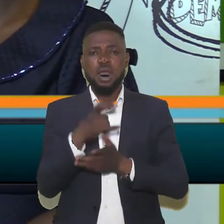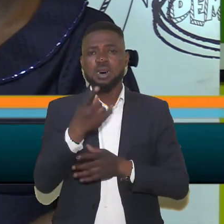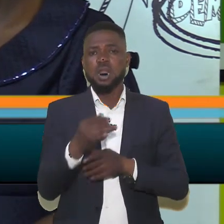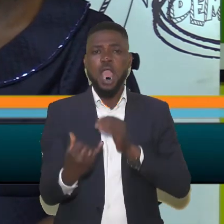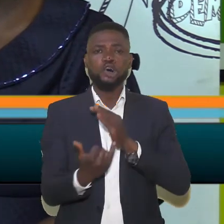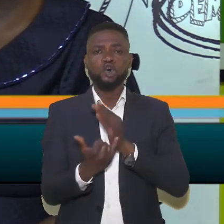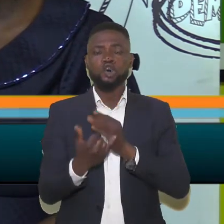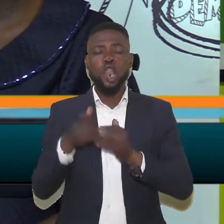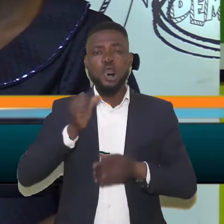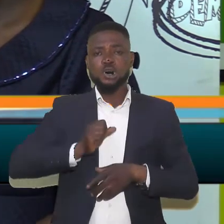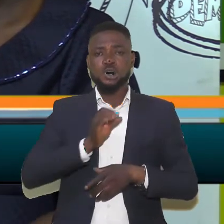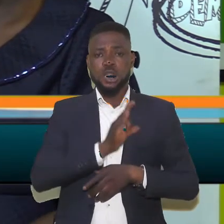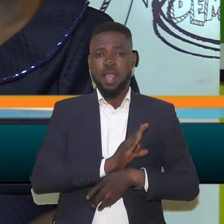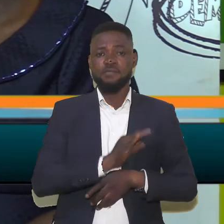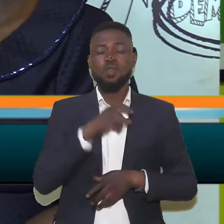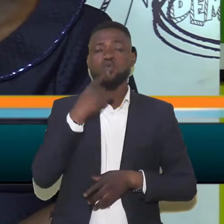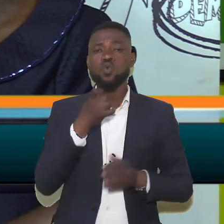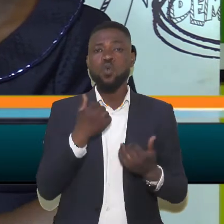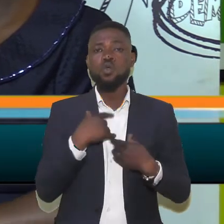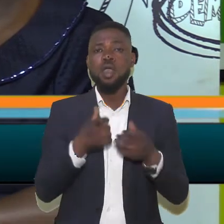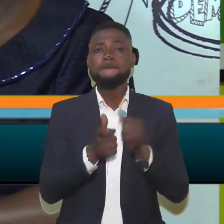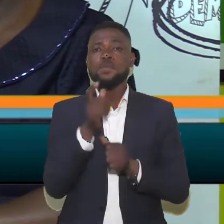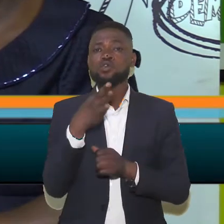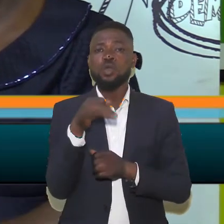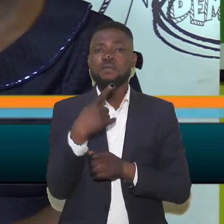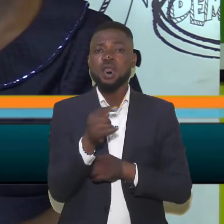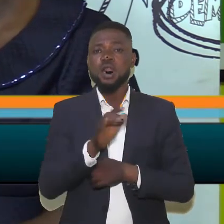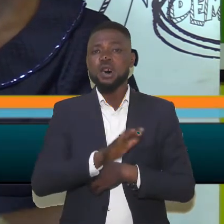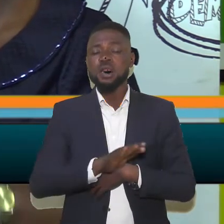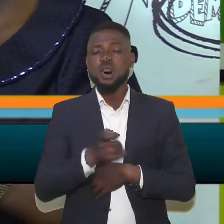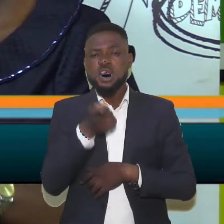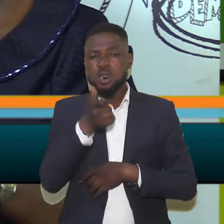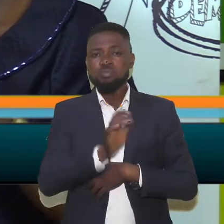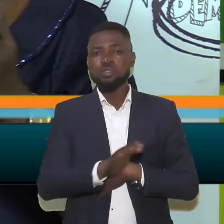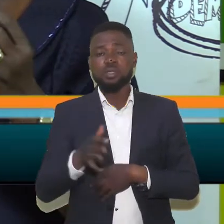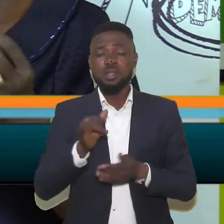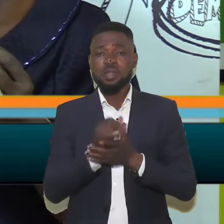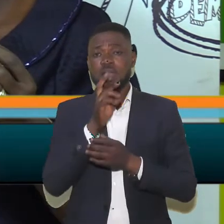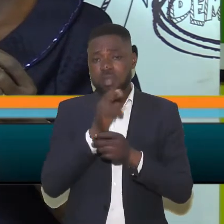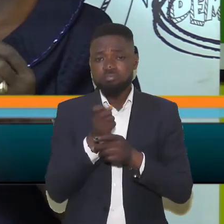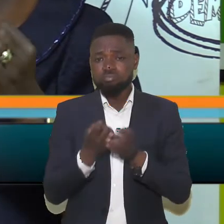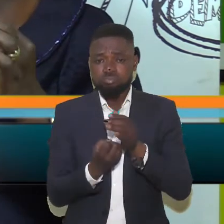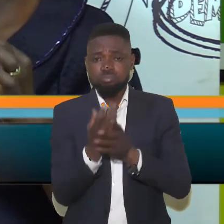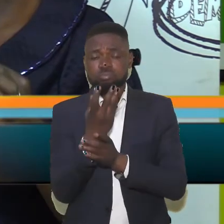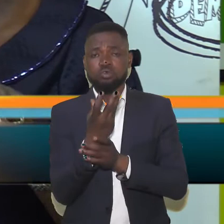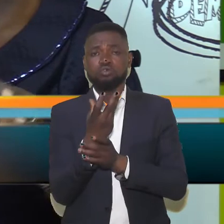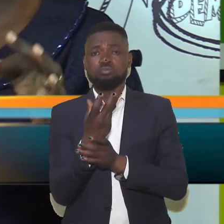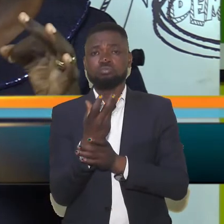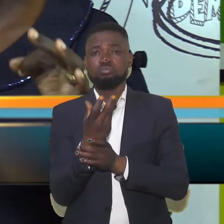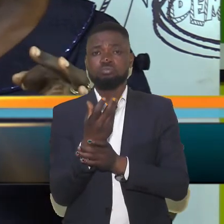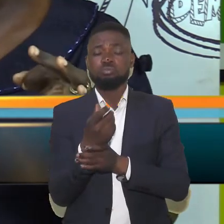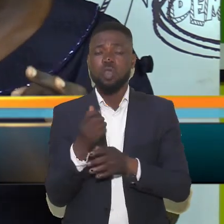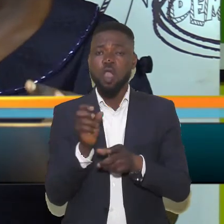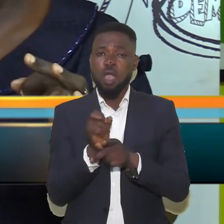the junior staff who have most of the little children, because the little They are still grooming. children who they are